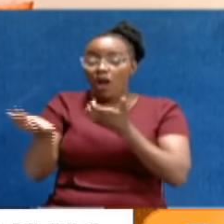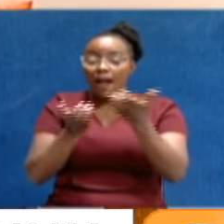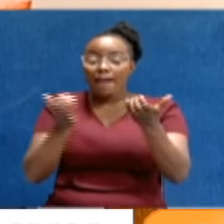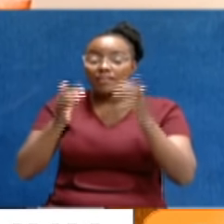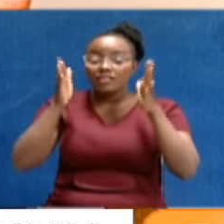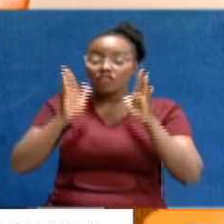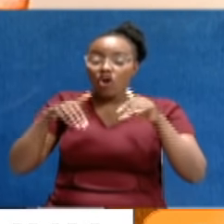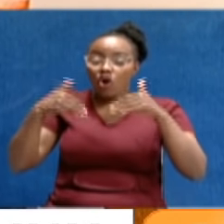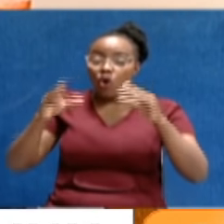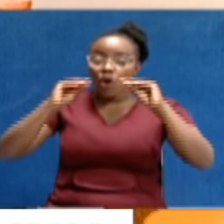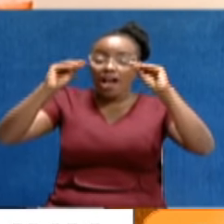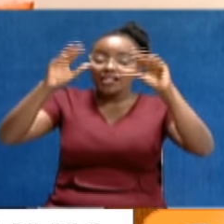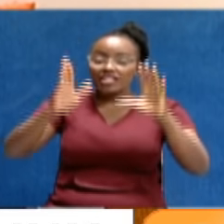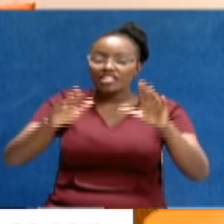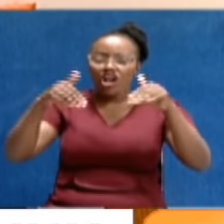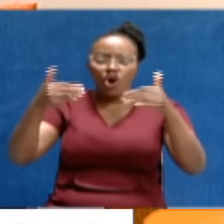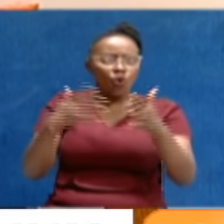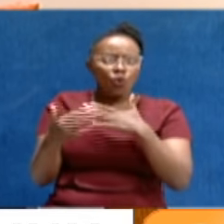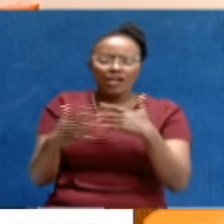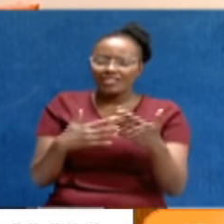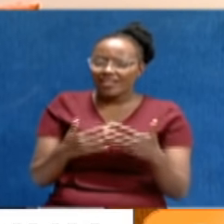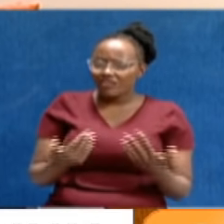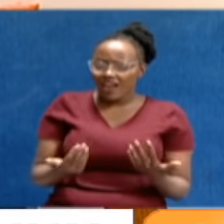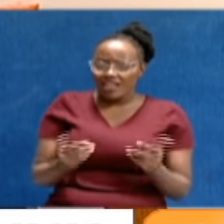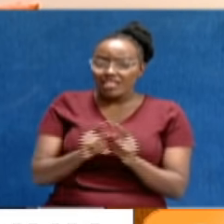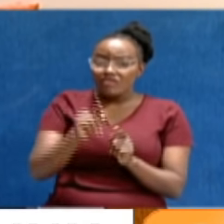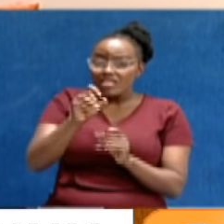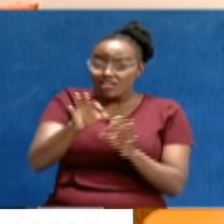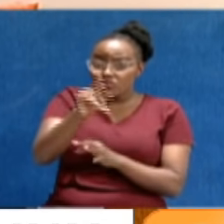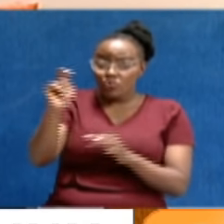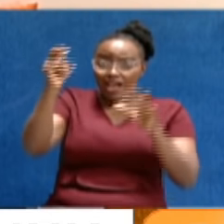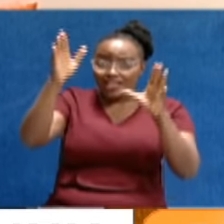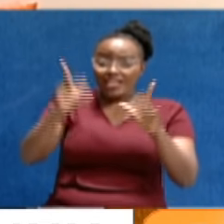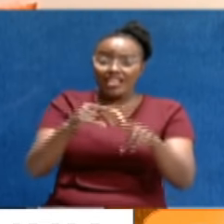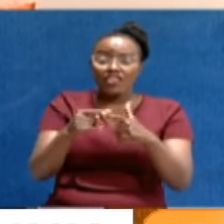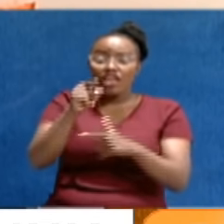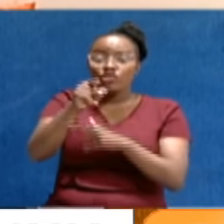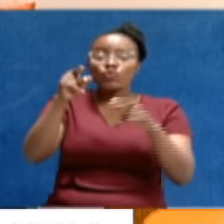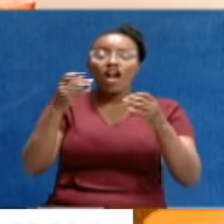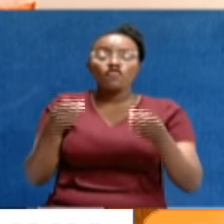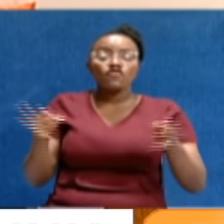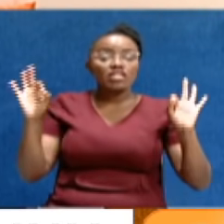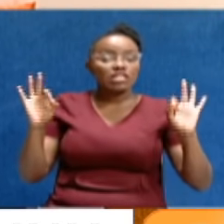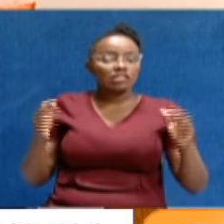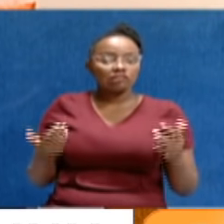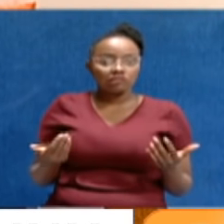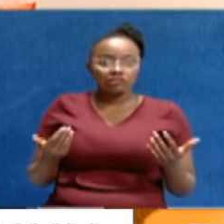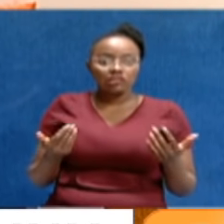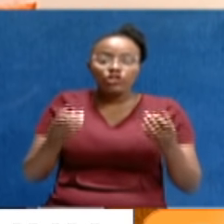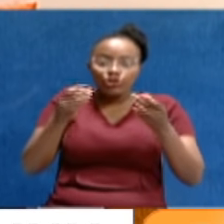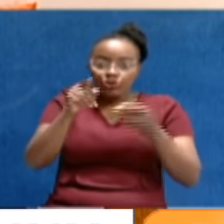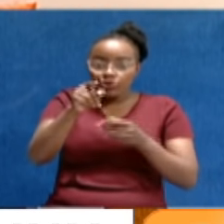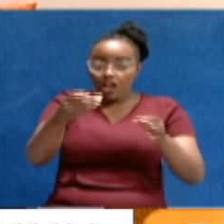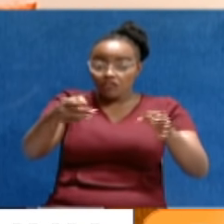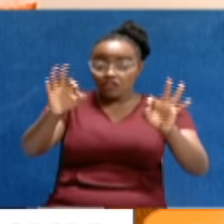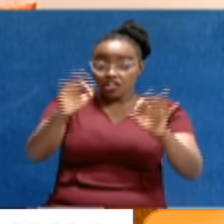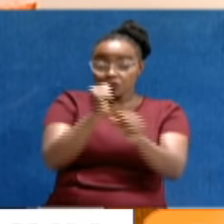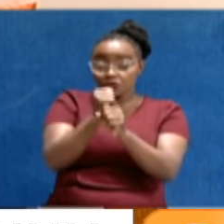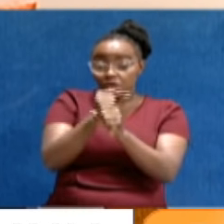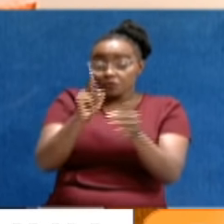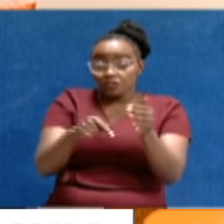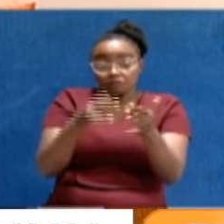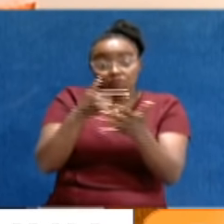trader, whether it's a teacher, so long as you are Kenyan, you are free. And you are free